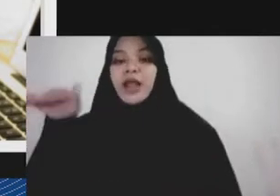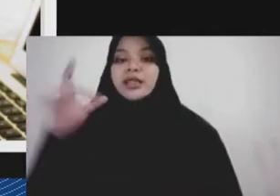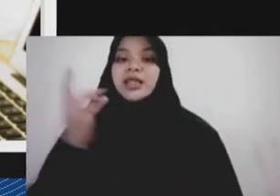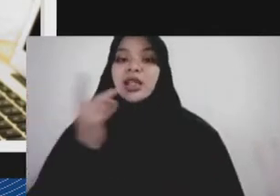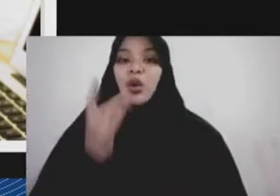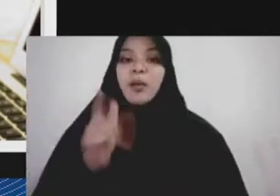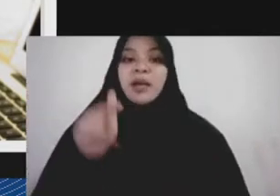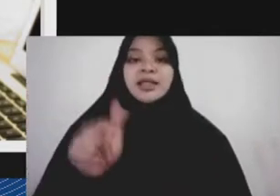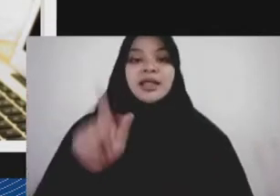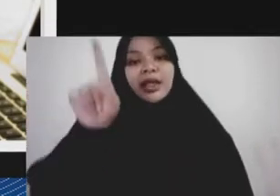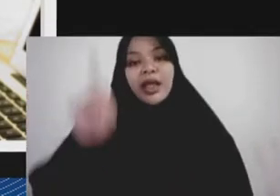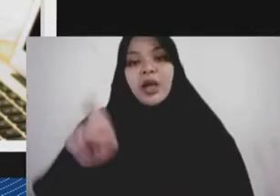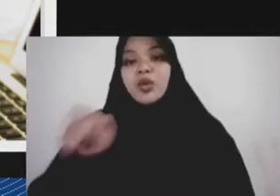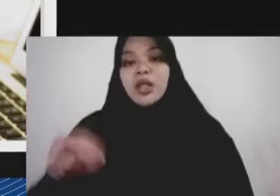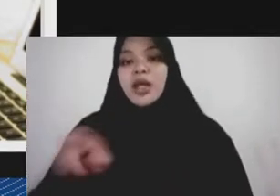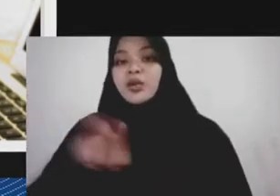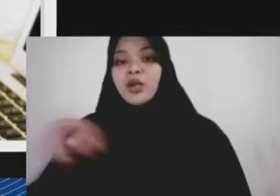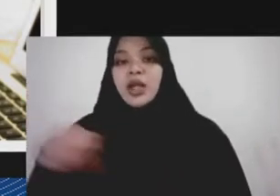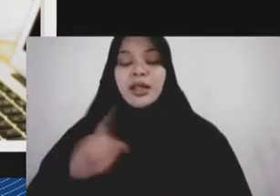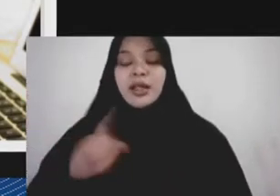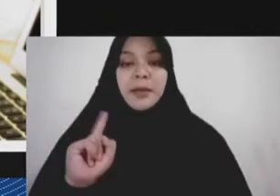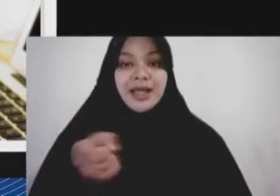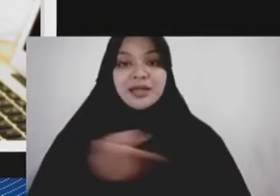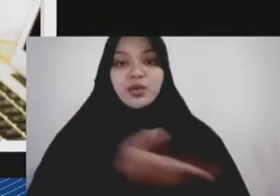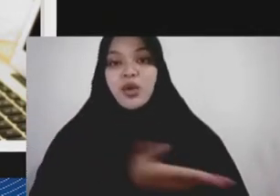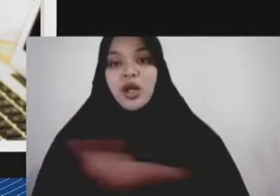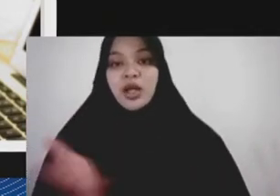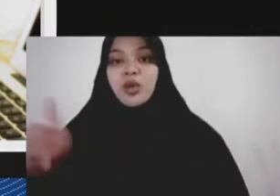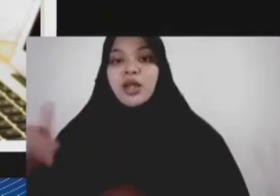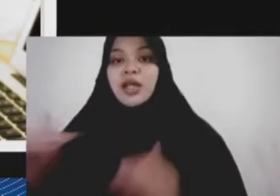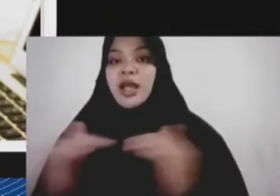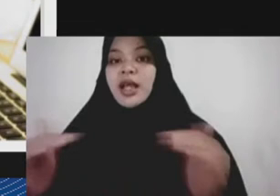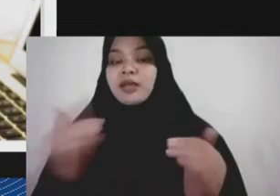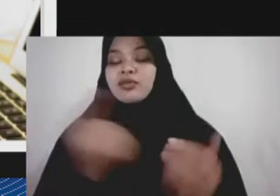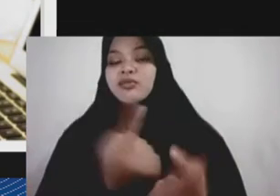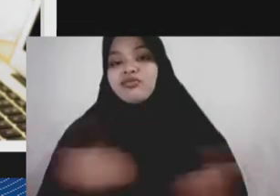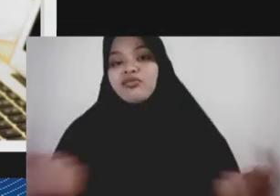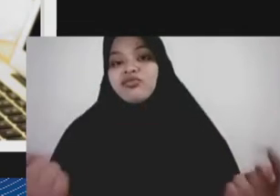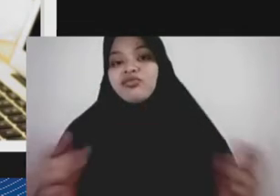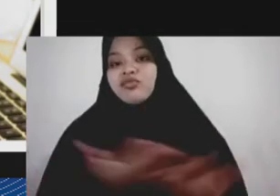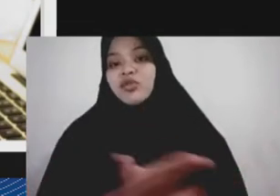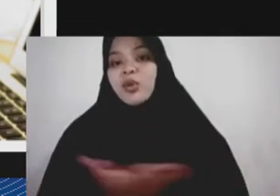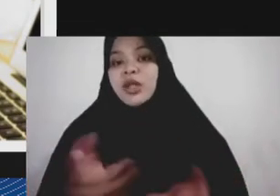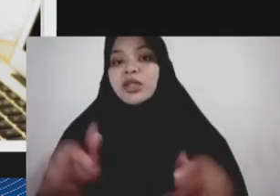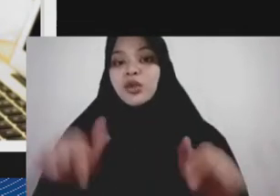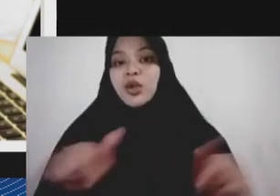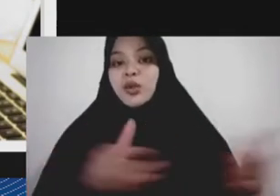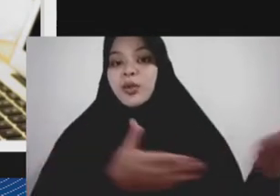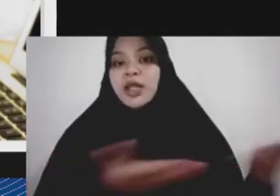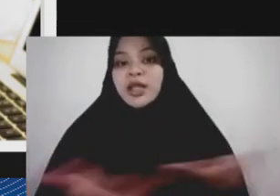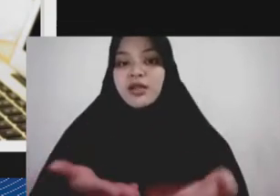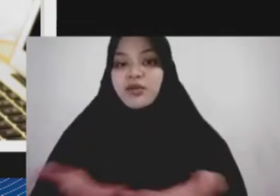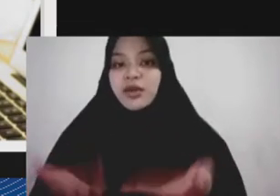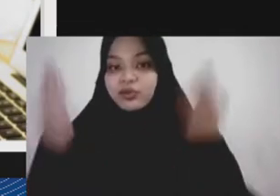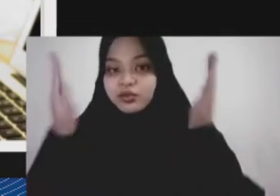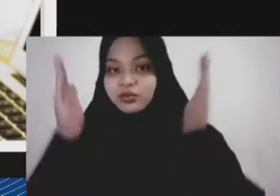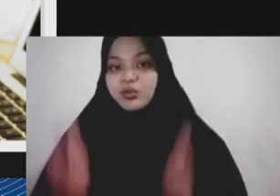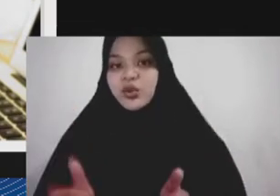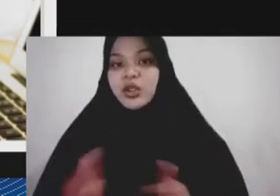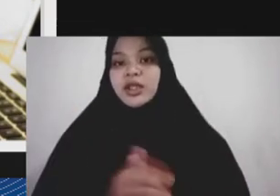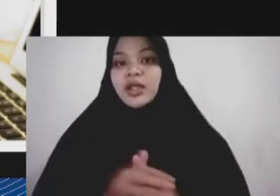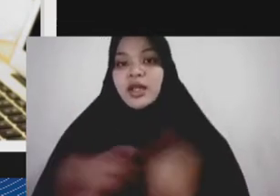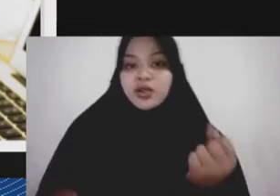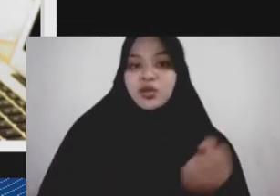be ensuring that law enforcement and justice systems are trained to provide survivor-centered intake to support and